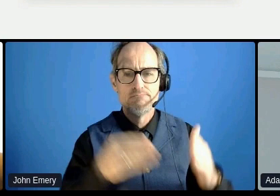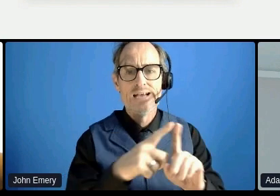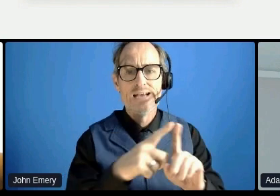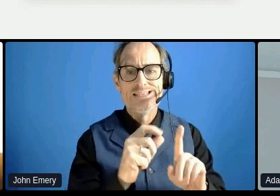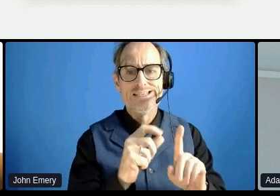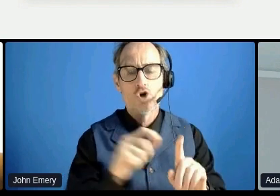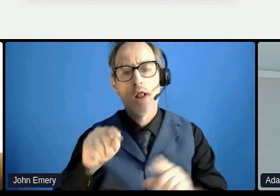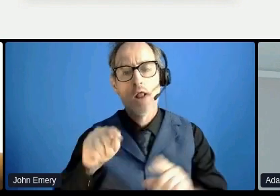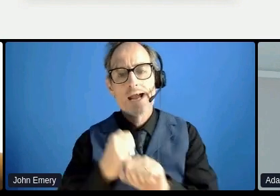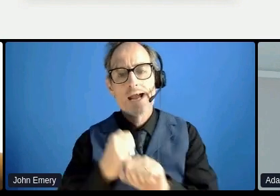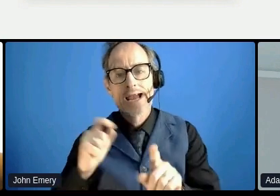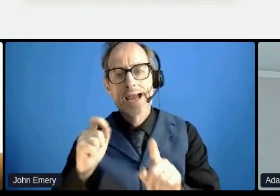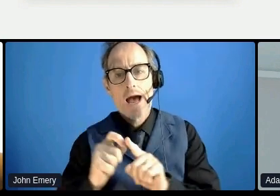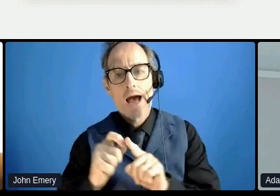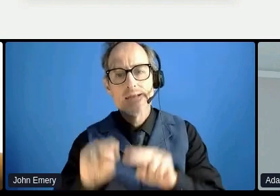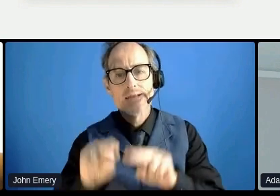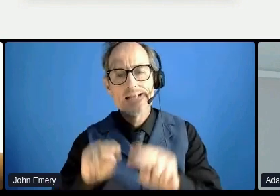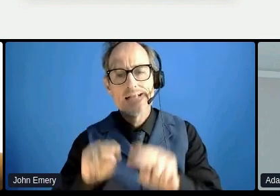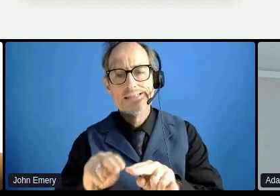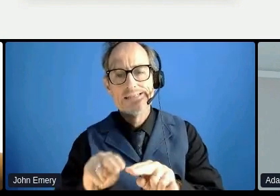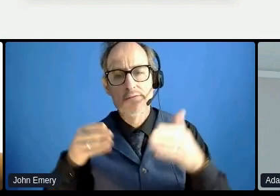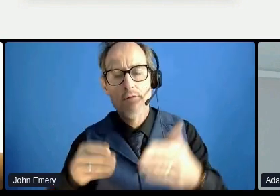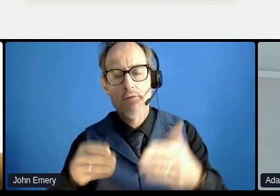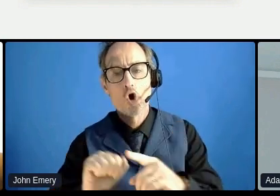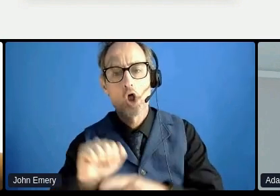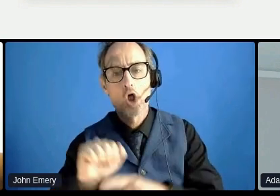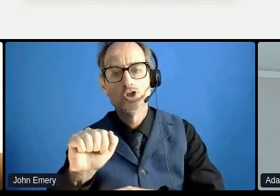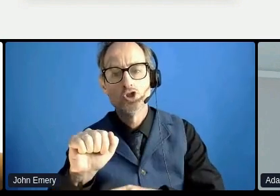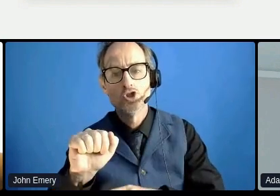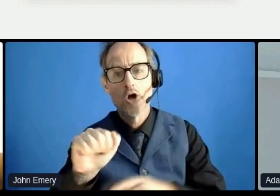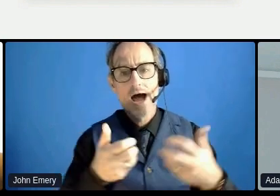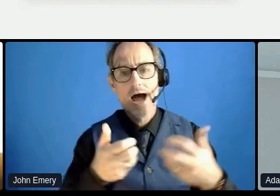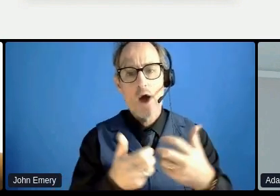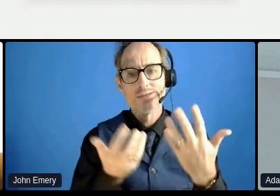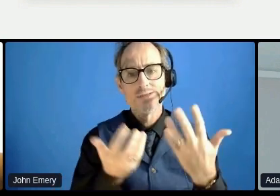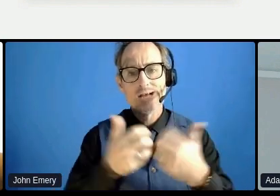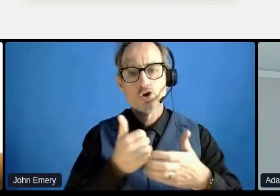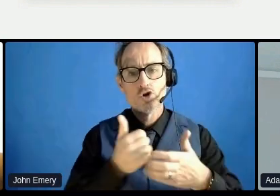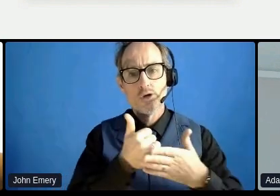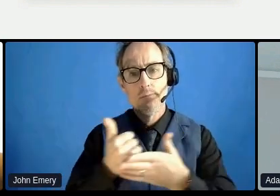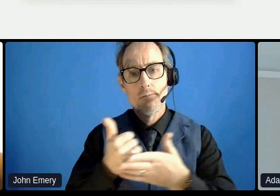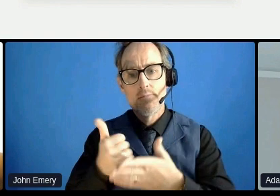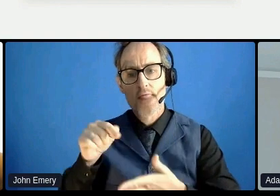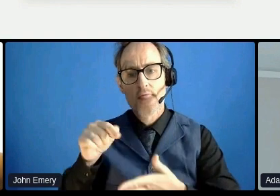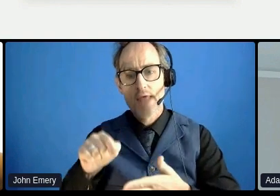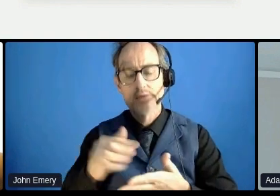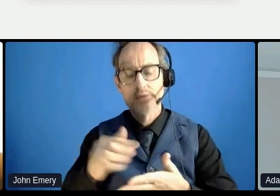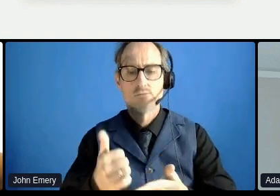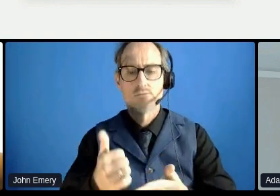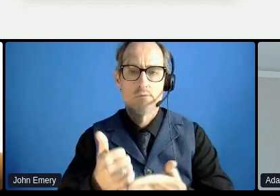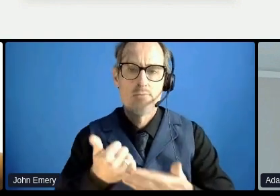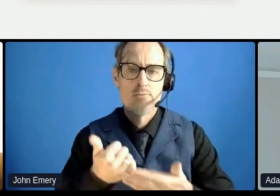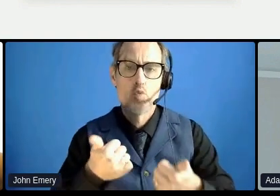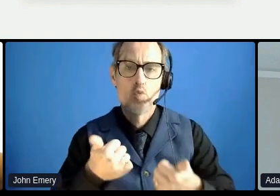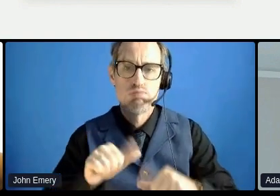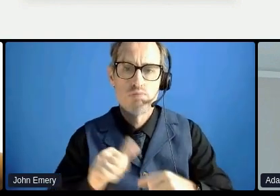culture and the way in which technology can support this to enable us to create more inclusive environments.